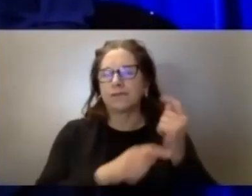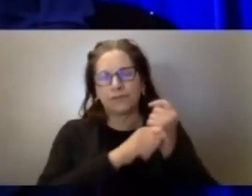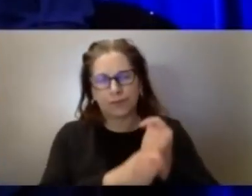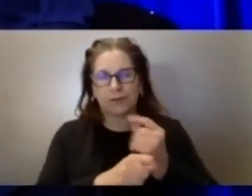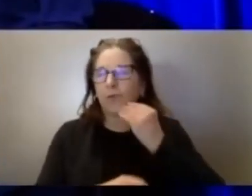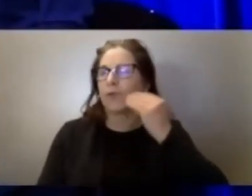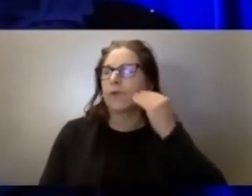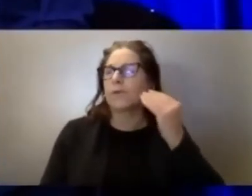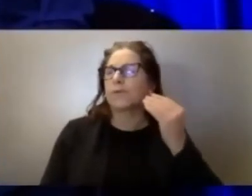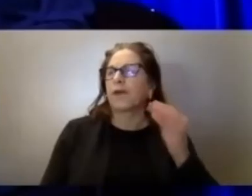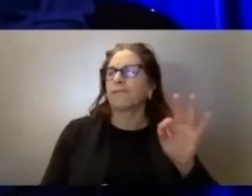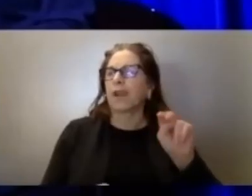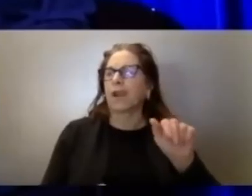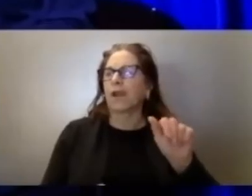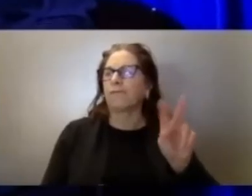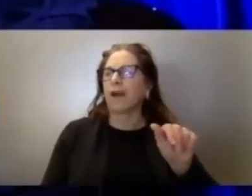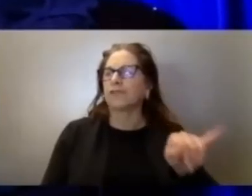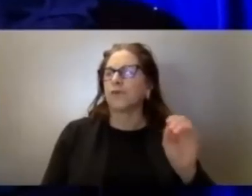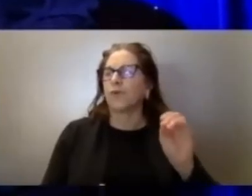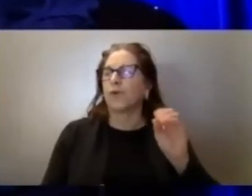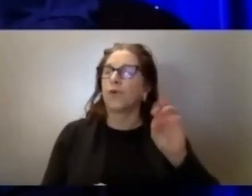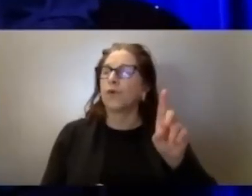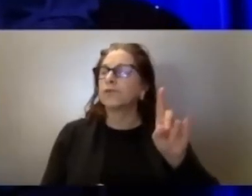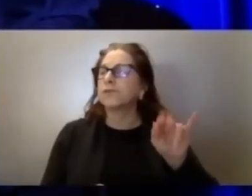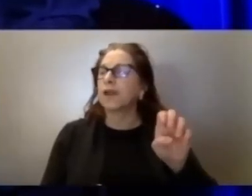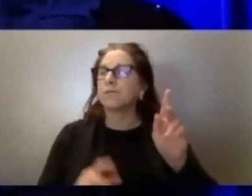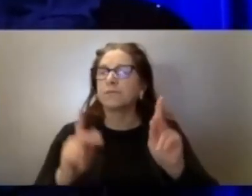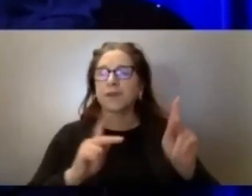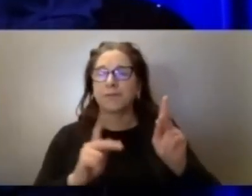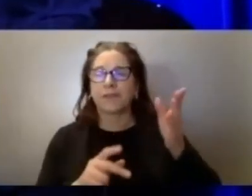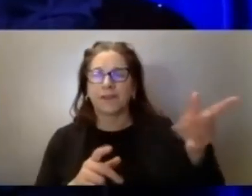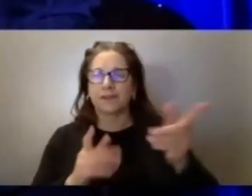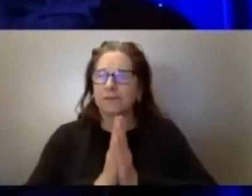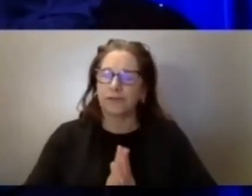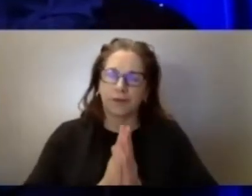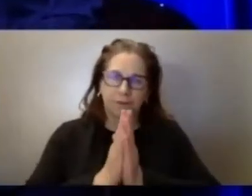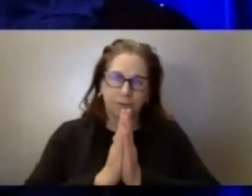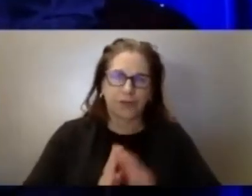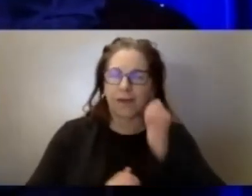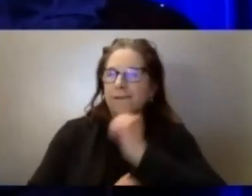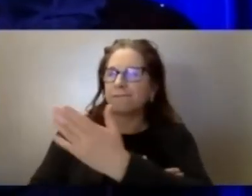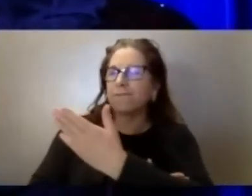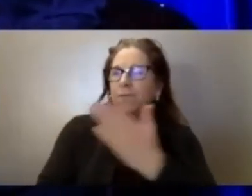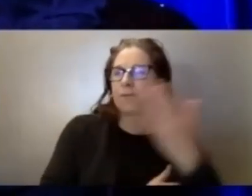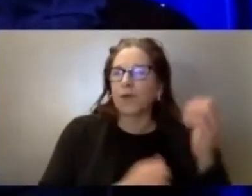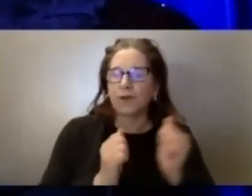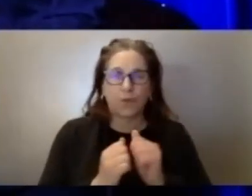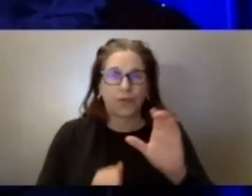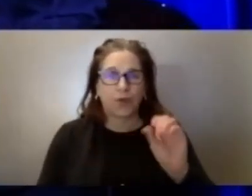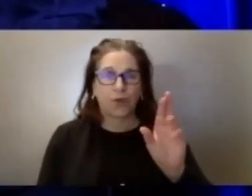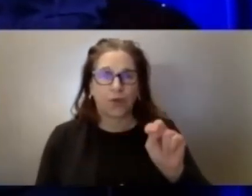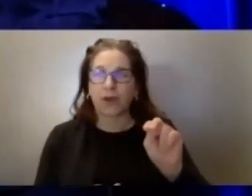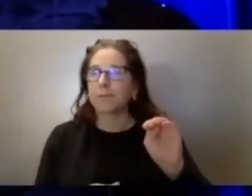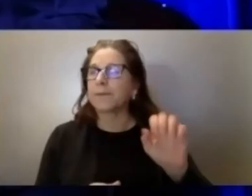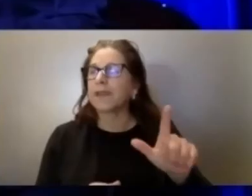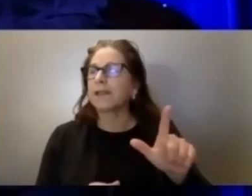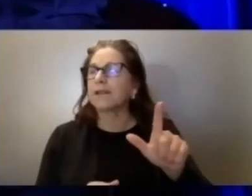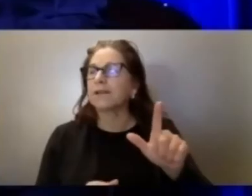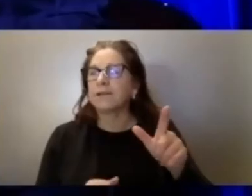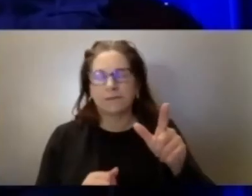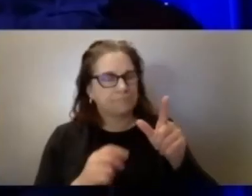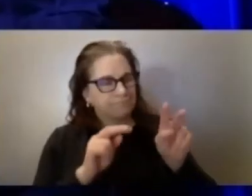the traditional home of the Navajo or Diné people there. She still prayed every morning with cornmeal,